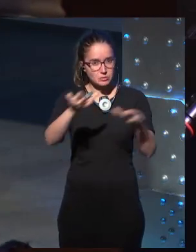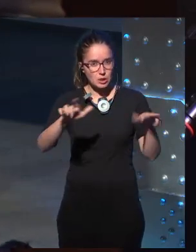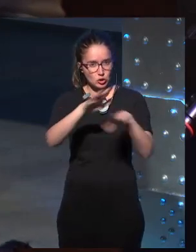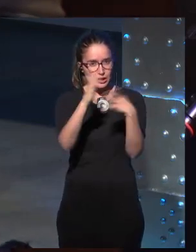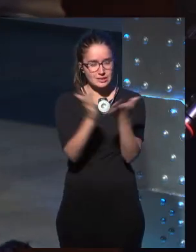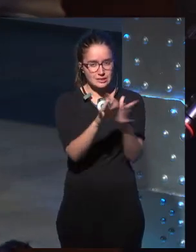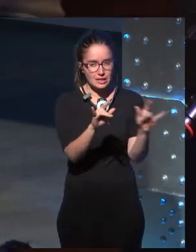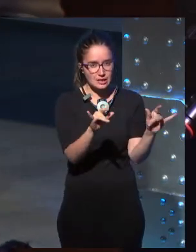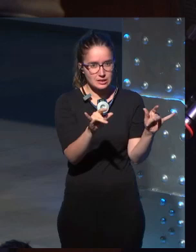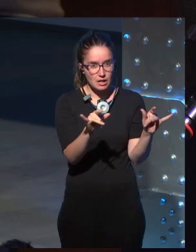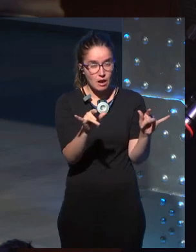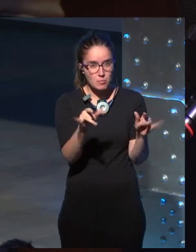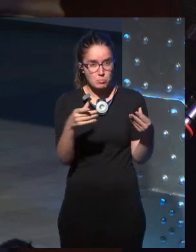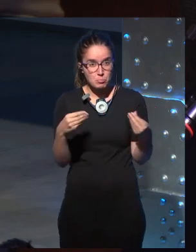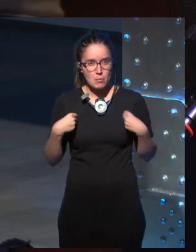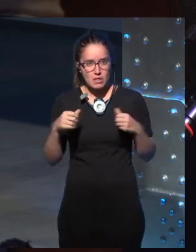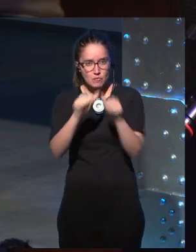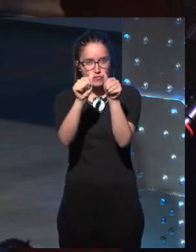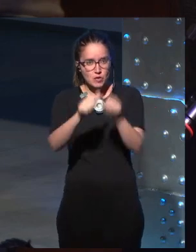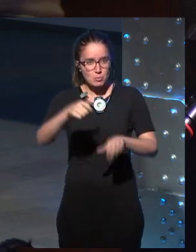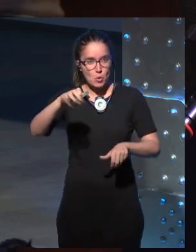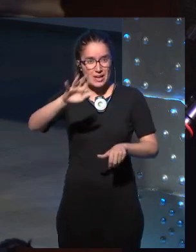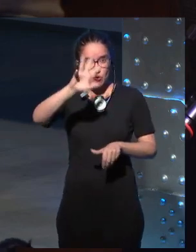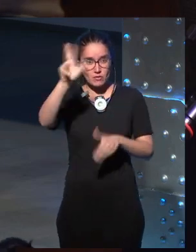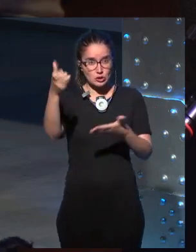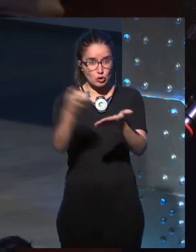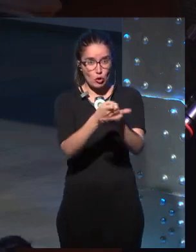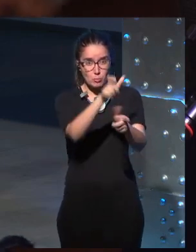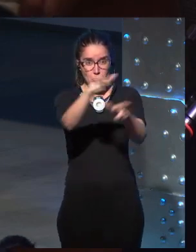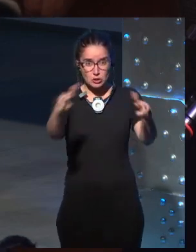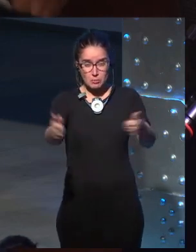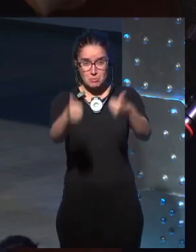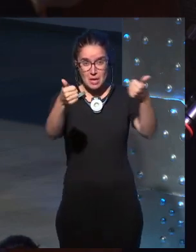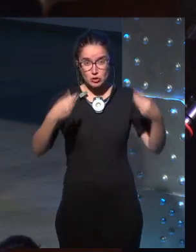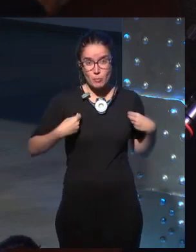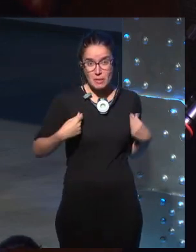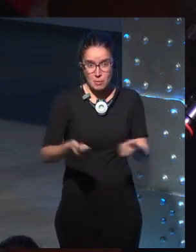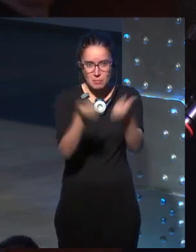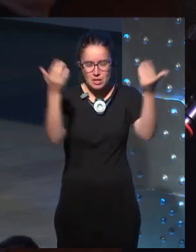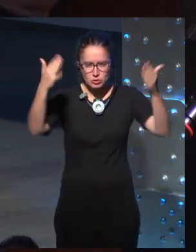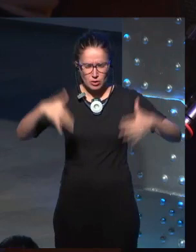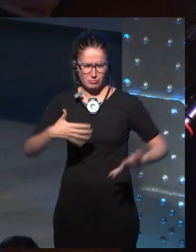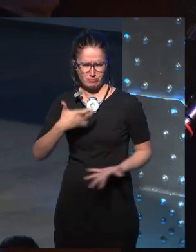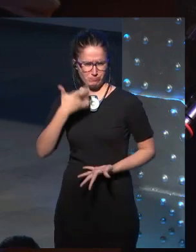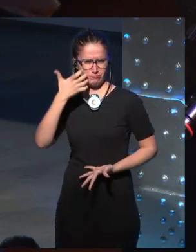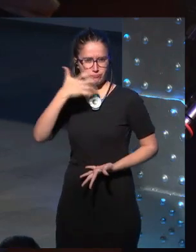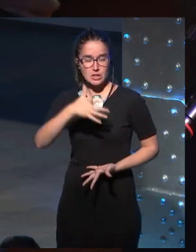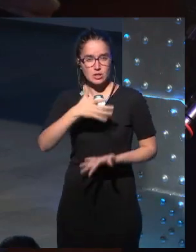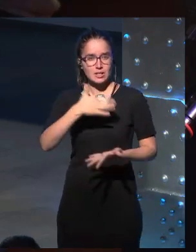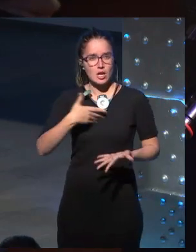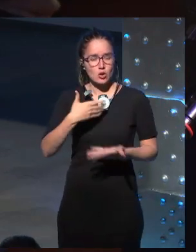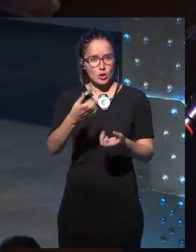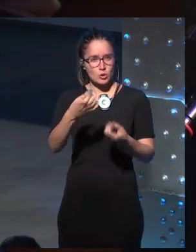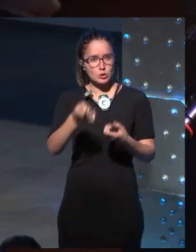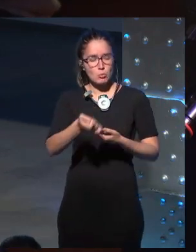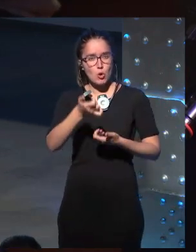that human beings on Earth could be the only life form in this whole universe. Seems impossible. So could you talk